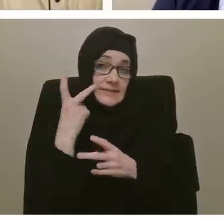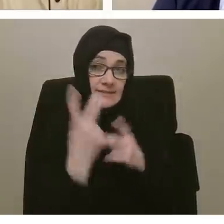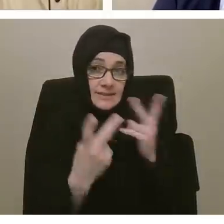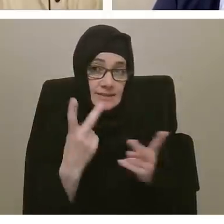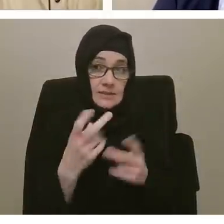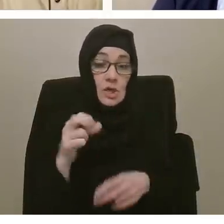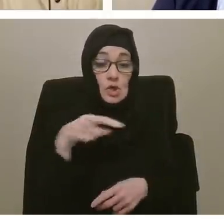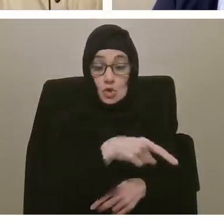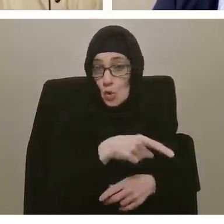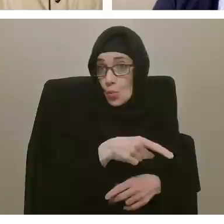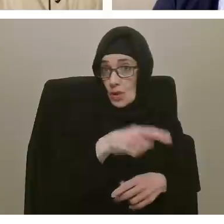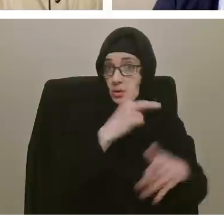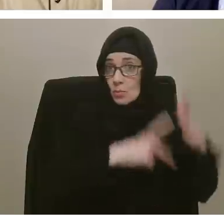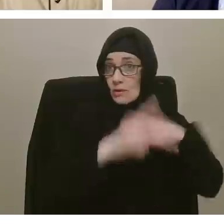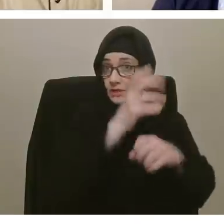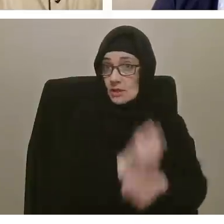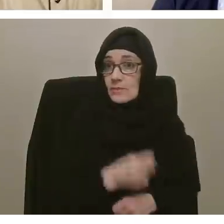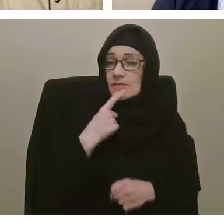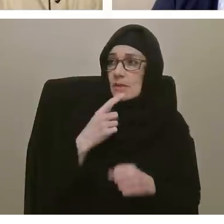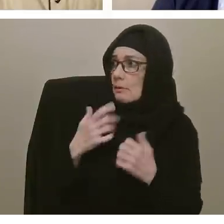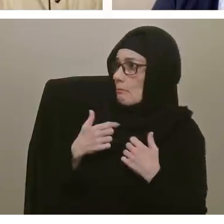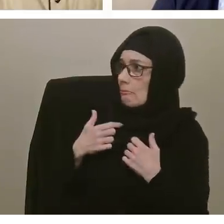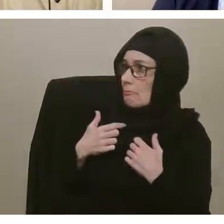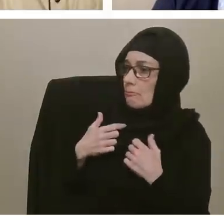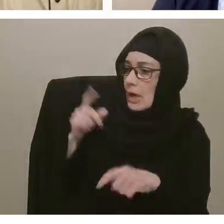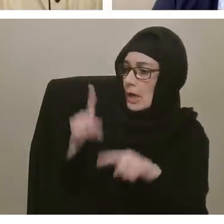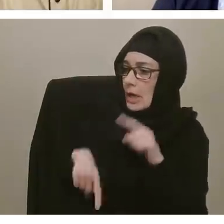his capacity to read,